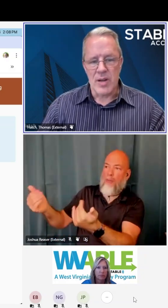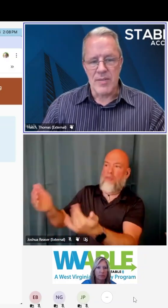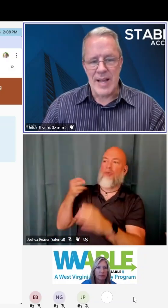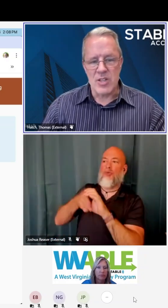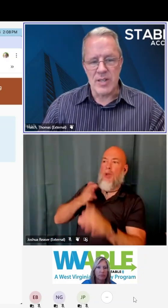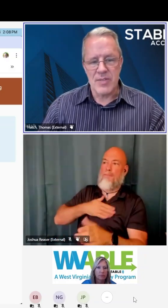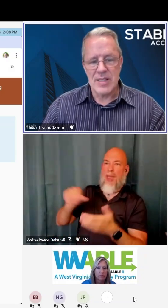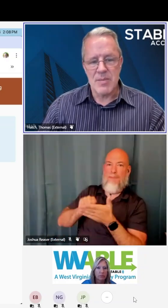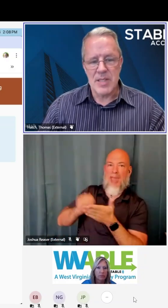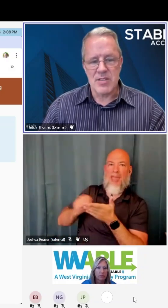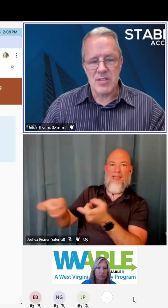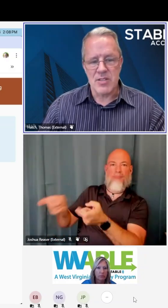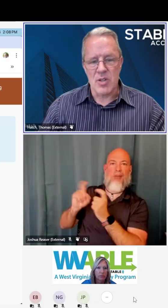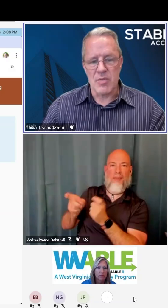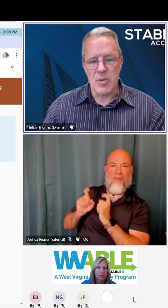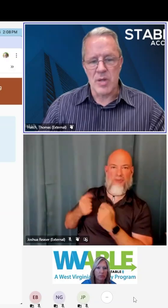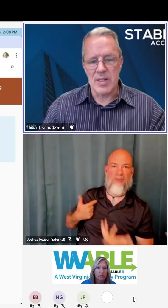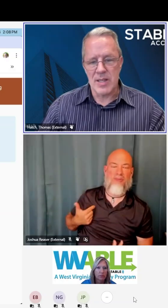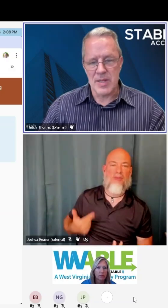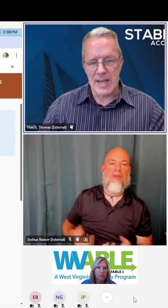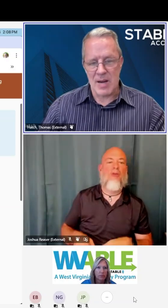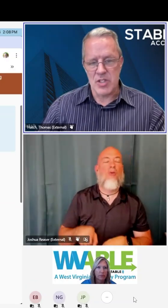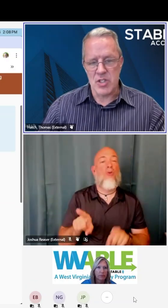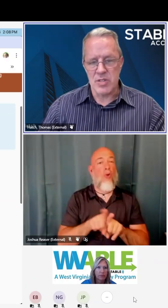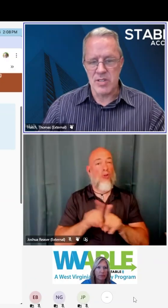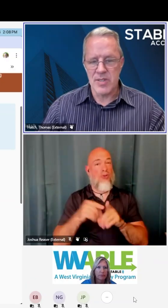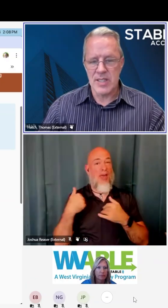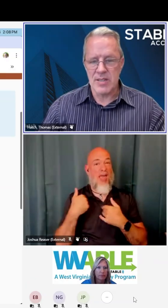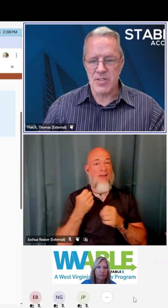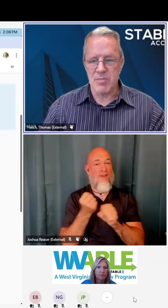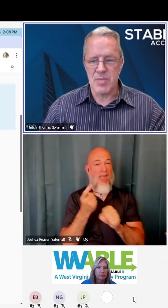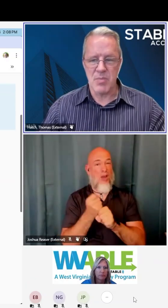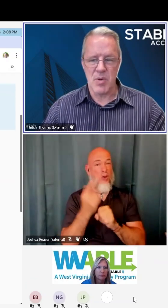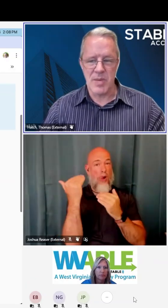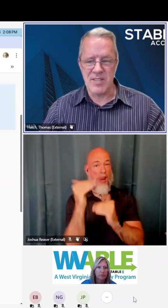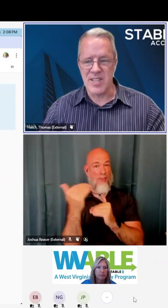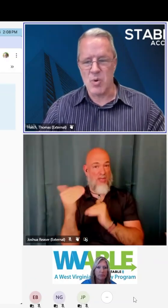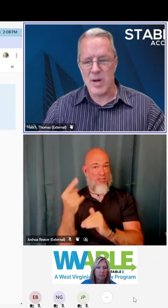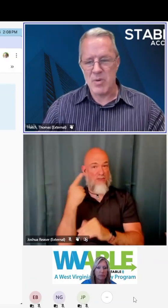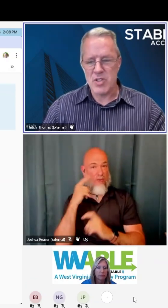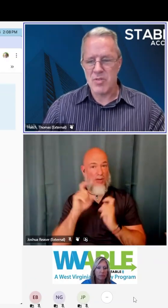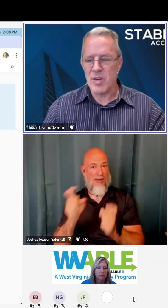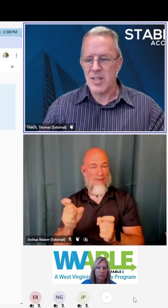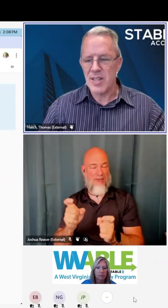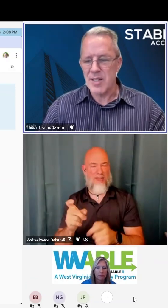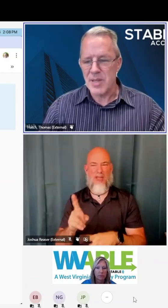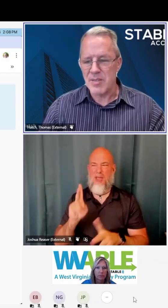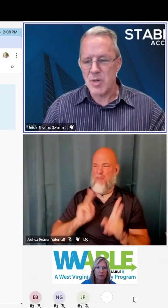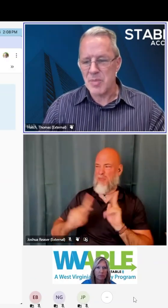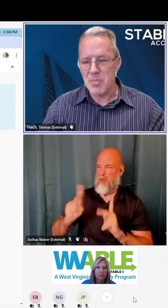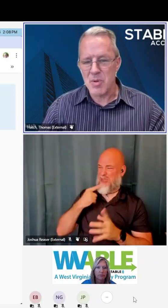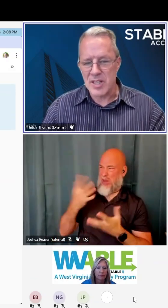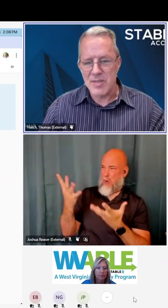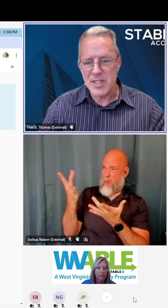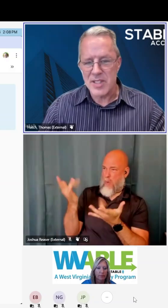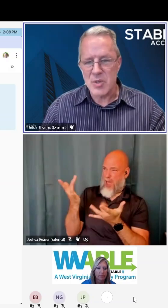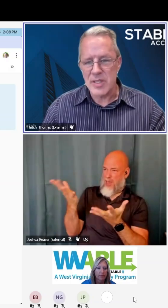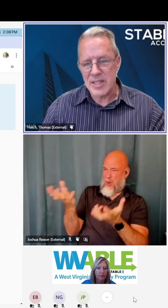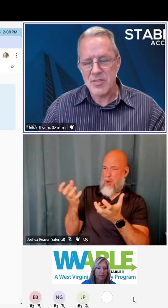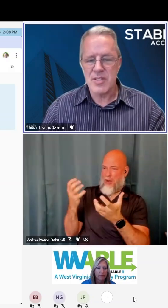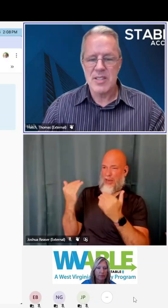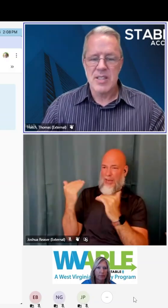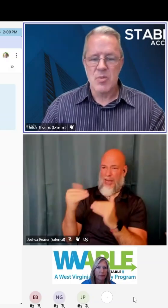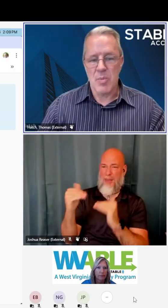You also have annual gifting limits. So if you want to limit how much you receive in gifts, and people may say, well, why would you ever want to limit what people are giving